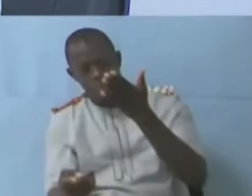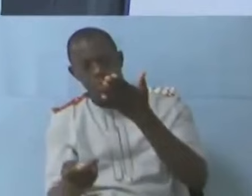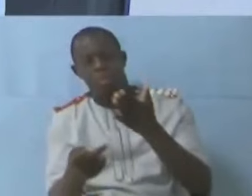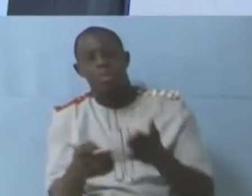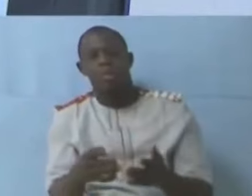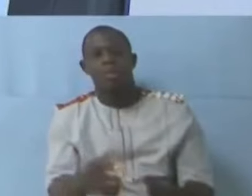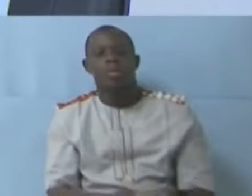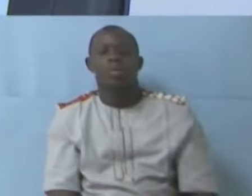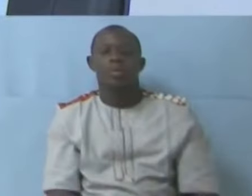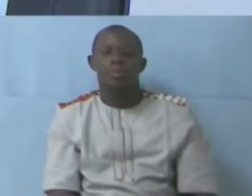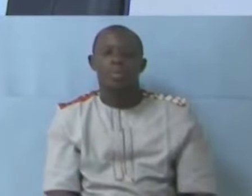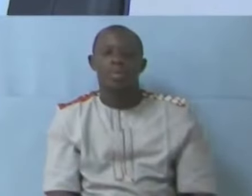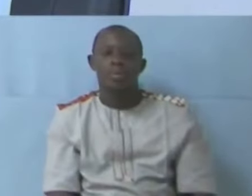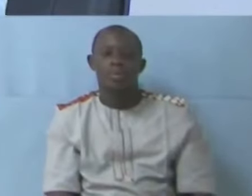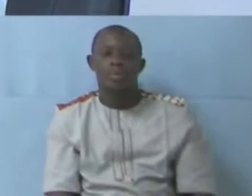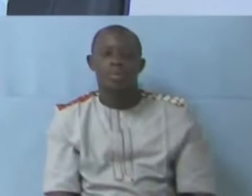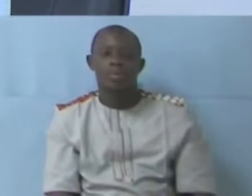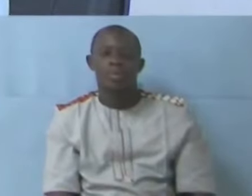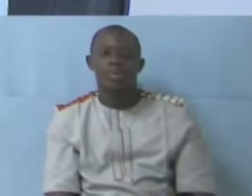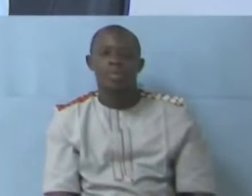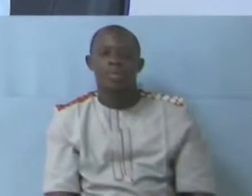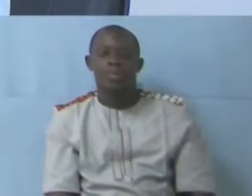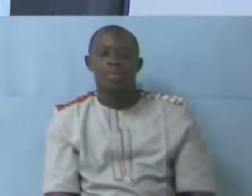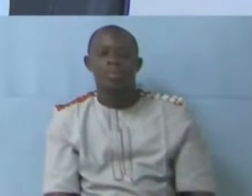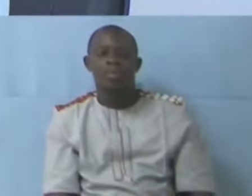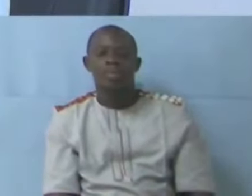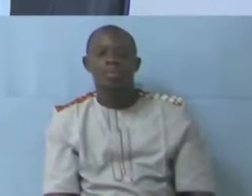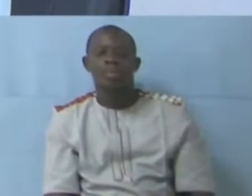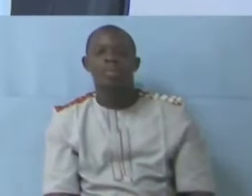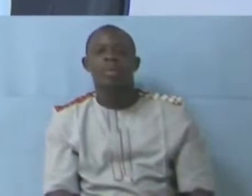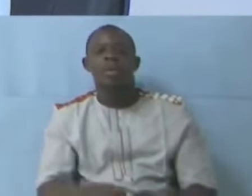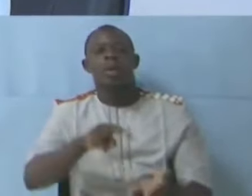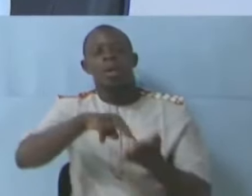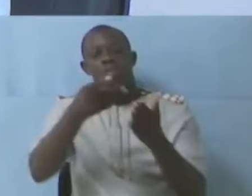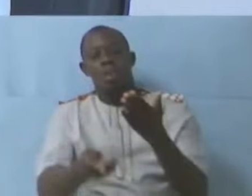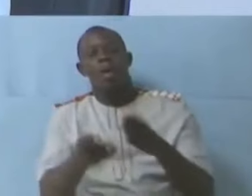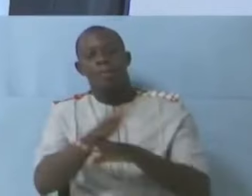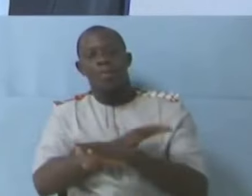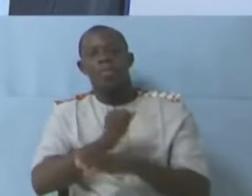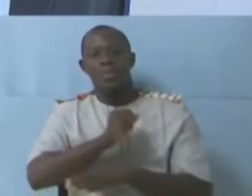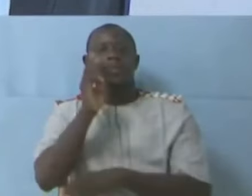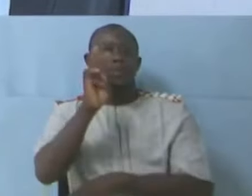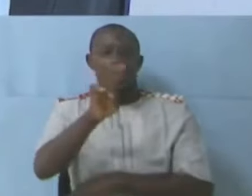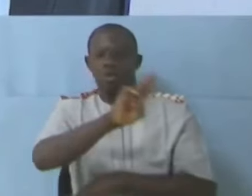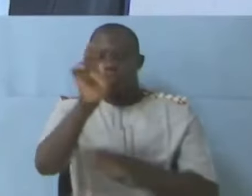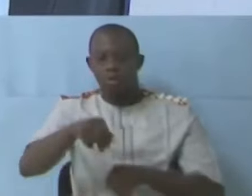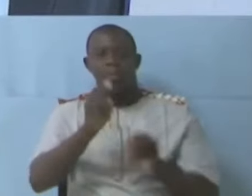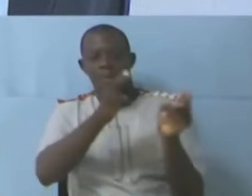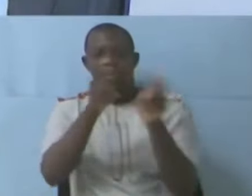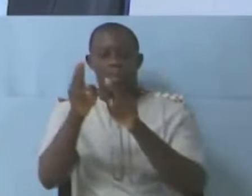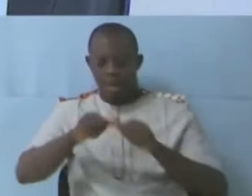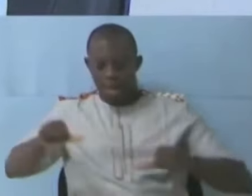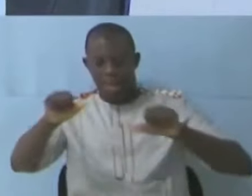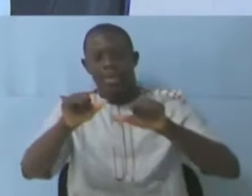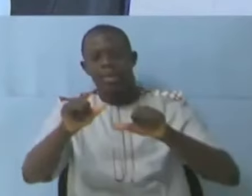this white time fofu mo nek munuma fire mu dem towards that end. But that time I was seeing it but I couldn't fire towards that end.